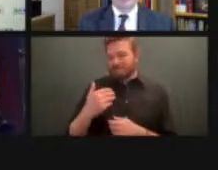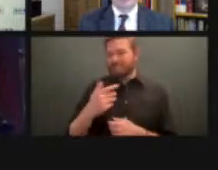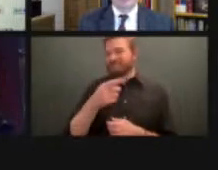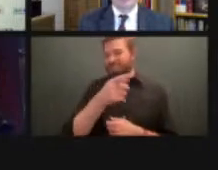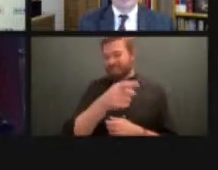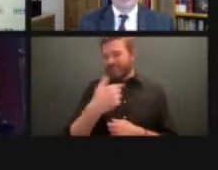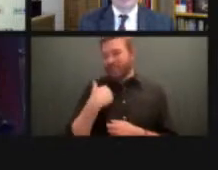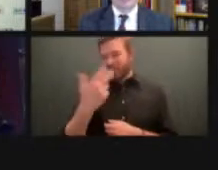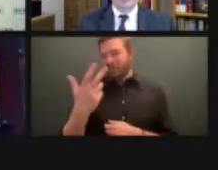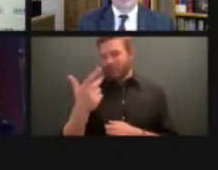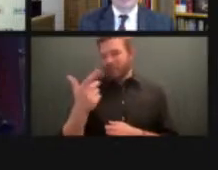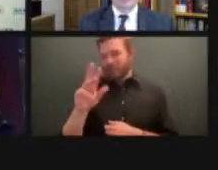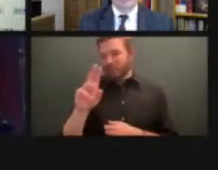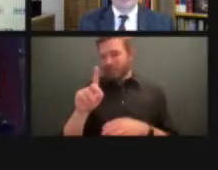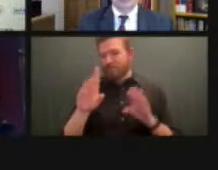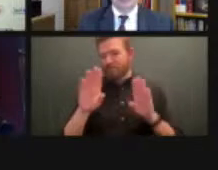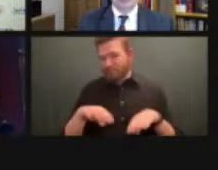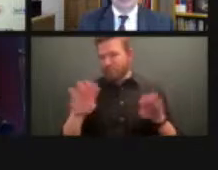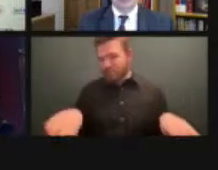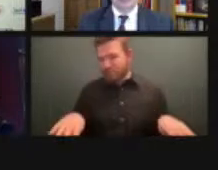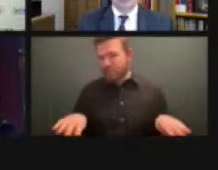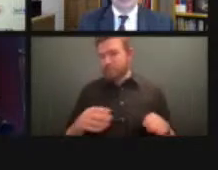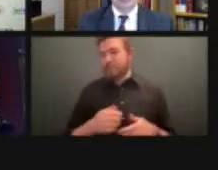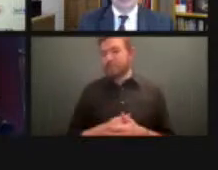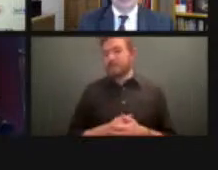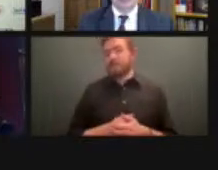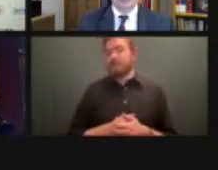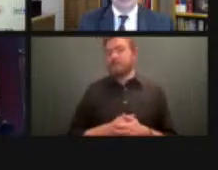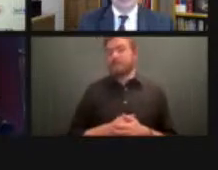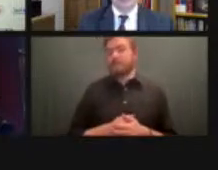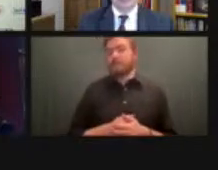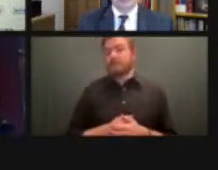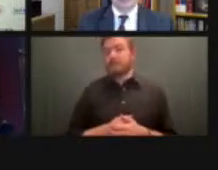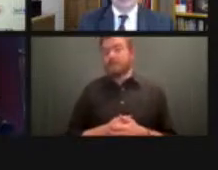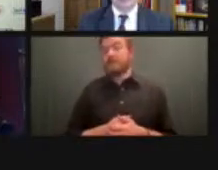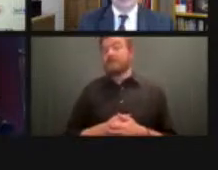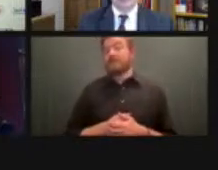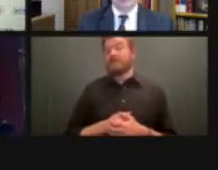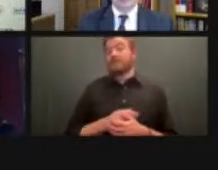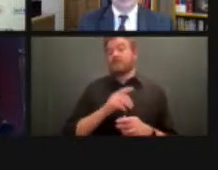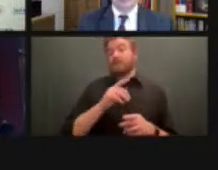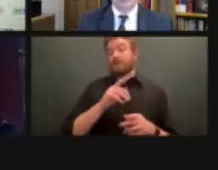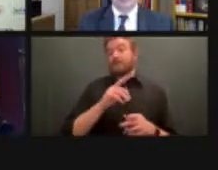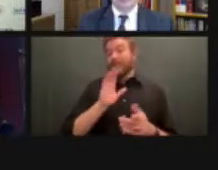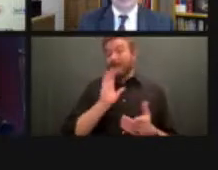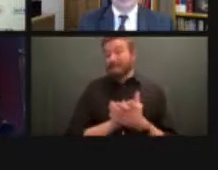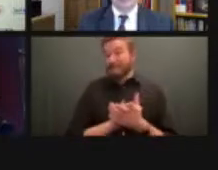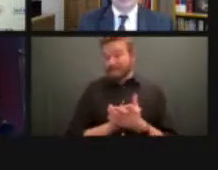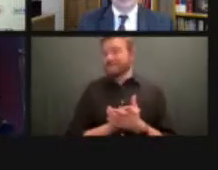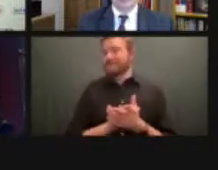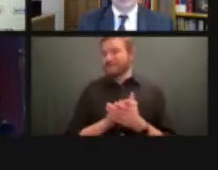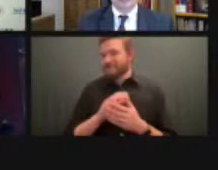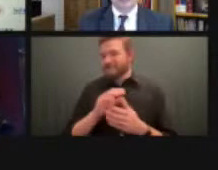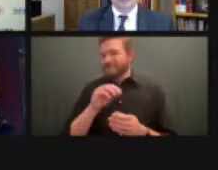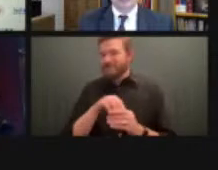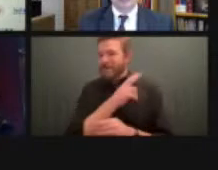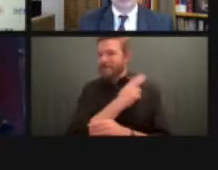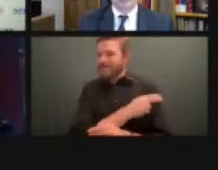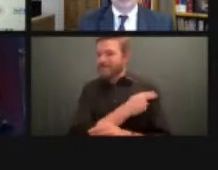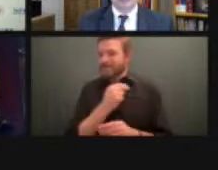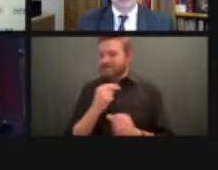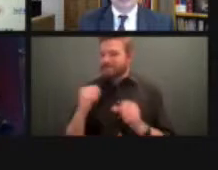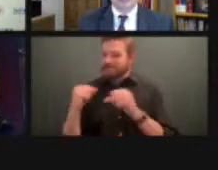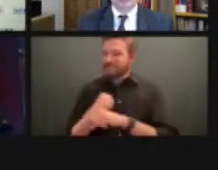speak, Cynthia is currently fighting her own battle in the hospital against COVID. Please, please, please keep her in your